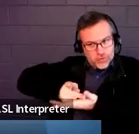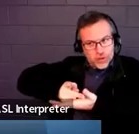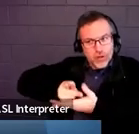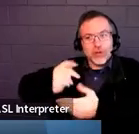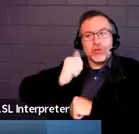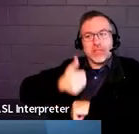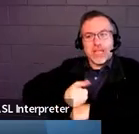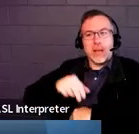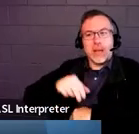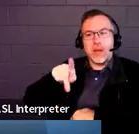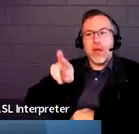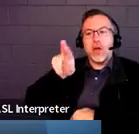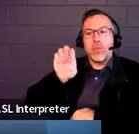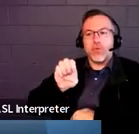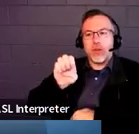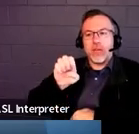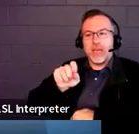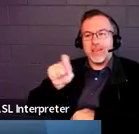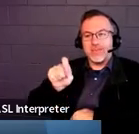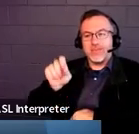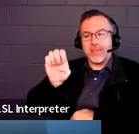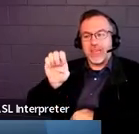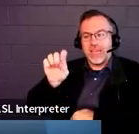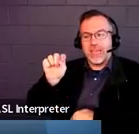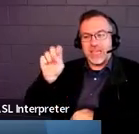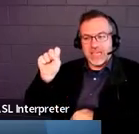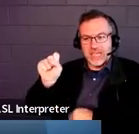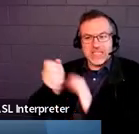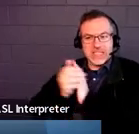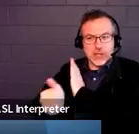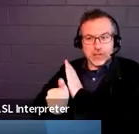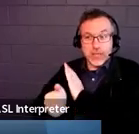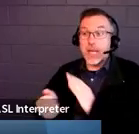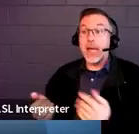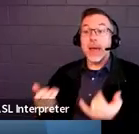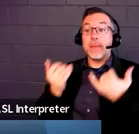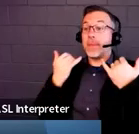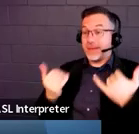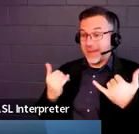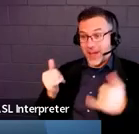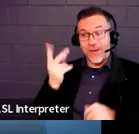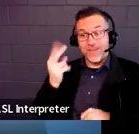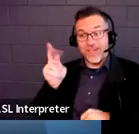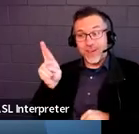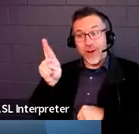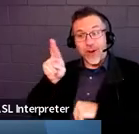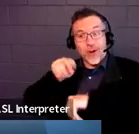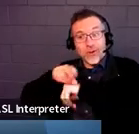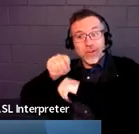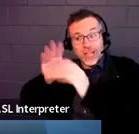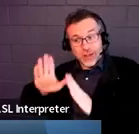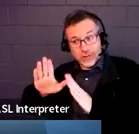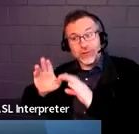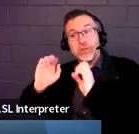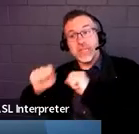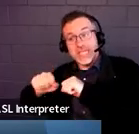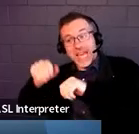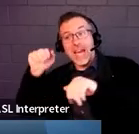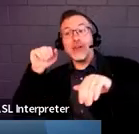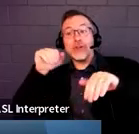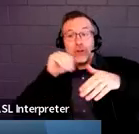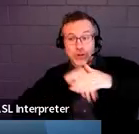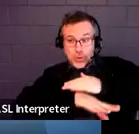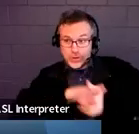pre-ETS skills, but VR counselors can come into the school. They can actually lead these